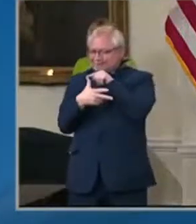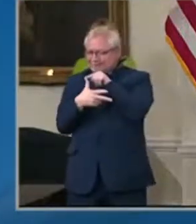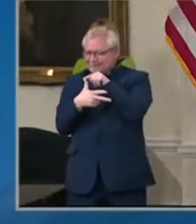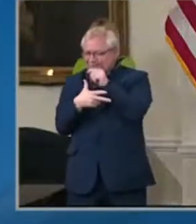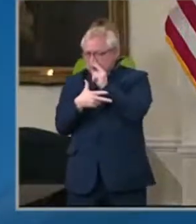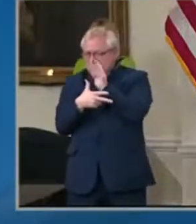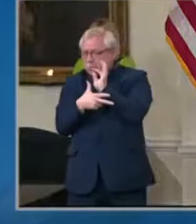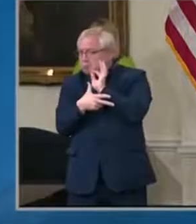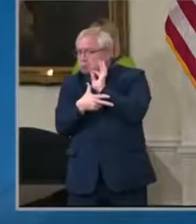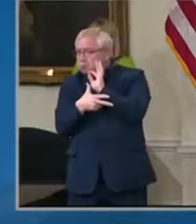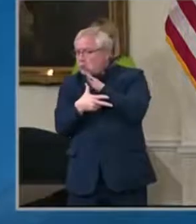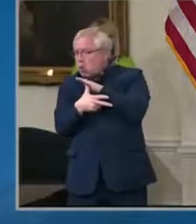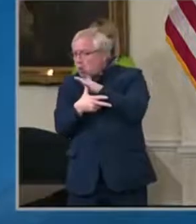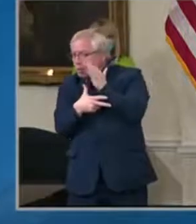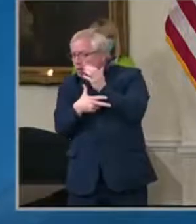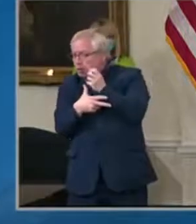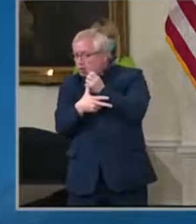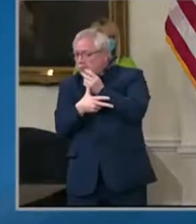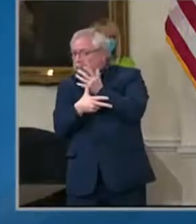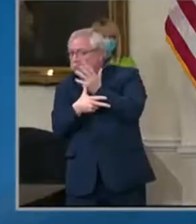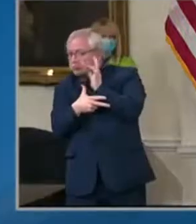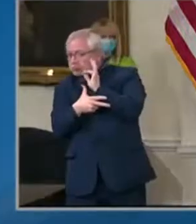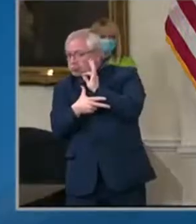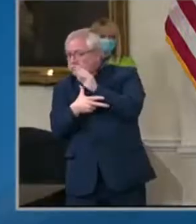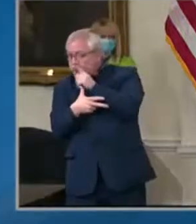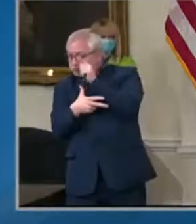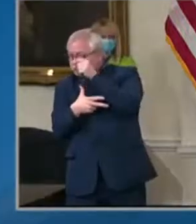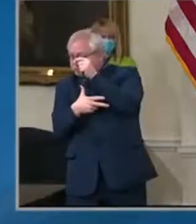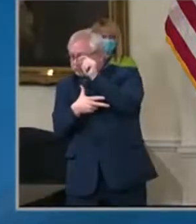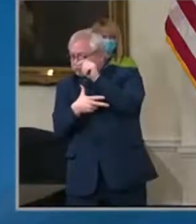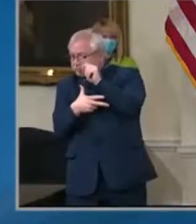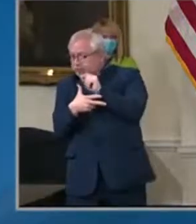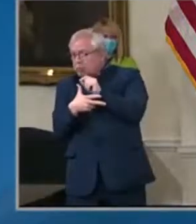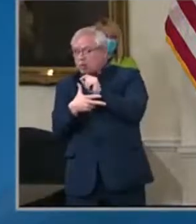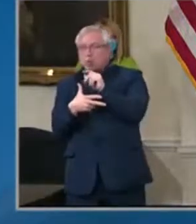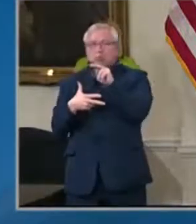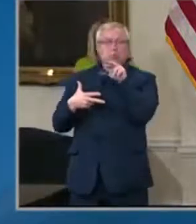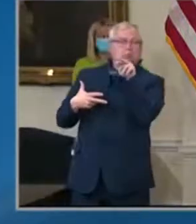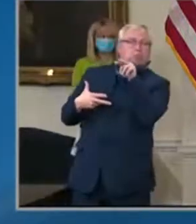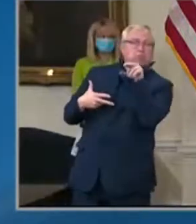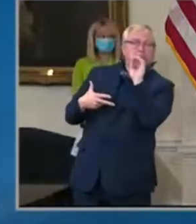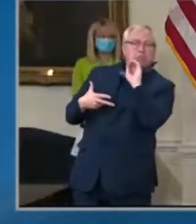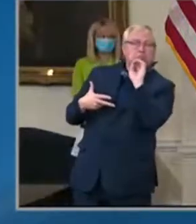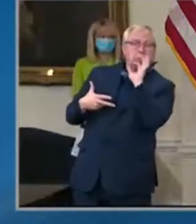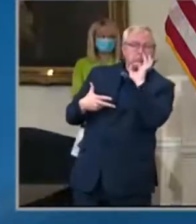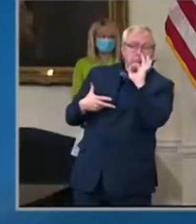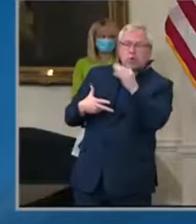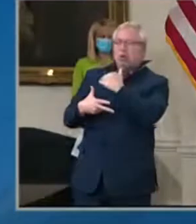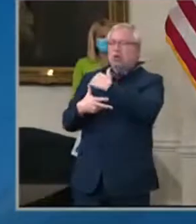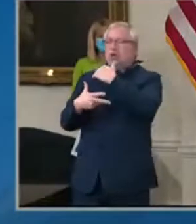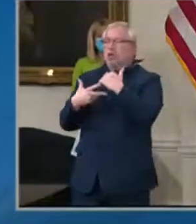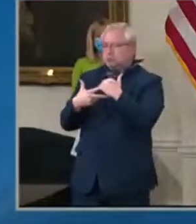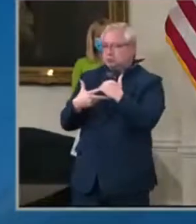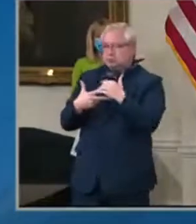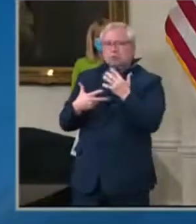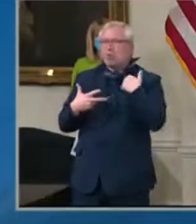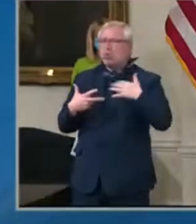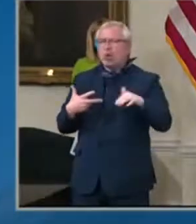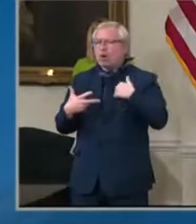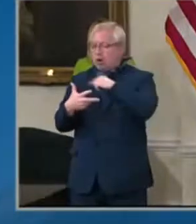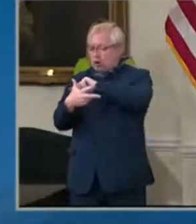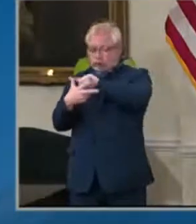gradual, and effective manner. If we try to rush this, and if we don't do it in a thoughtful